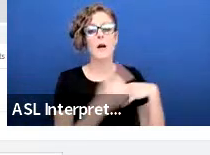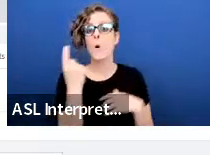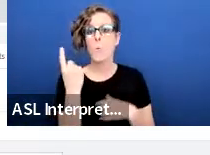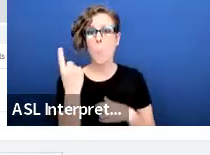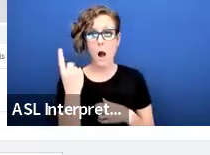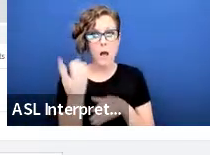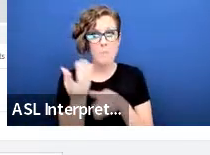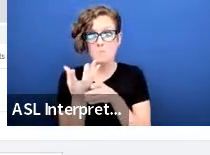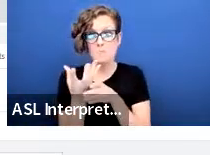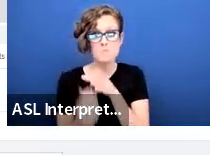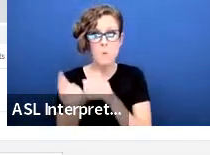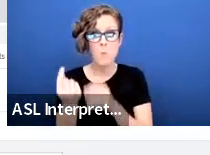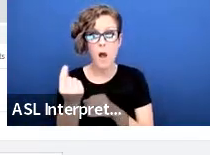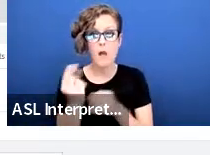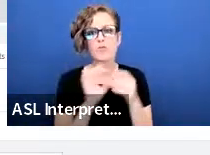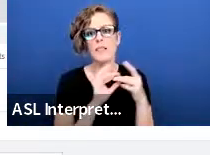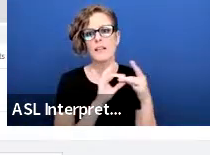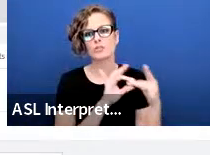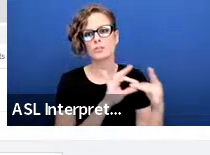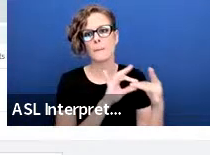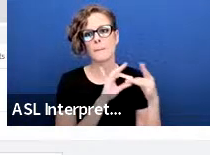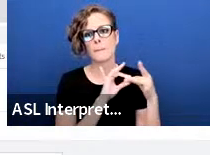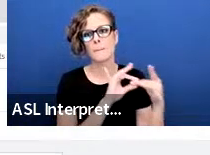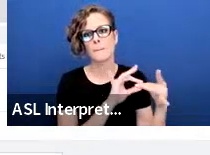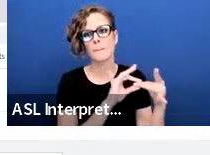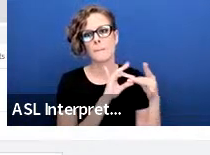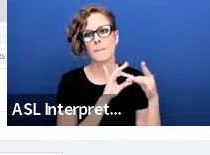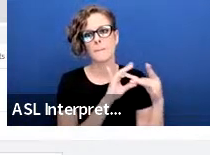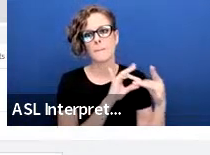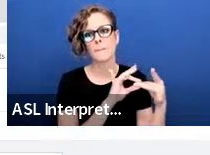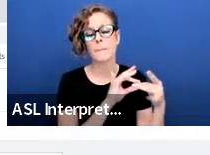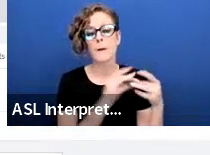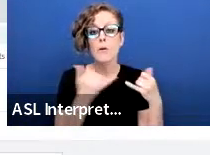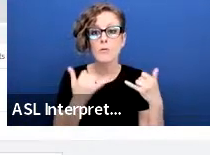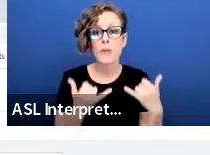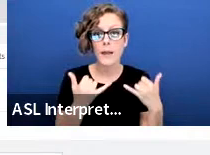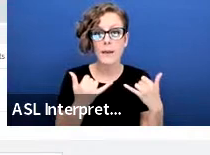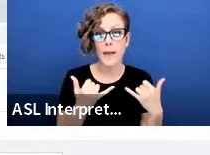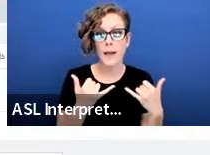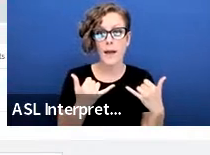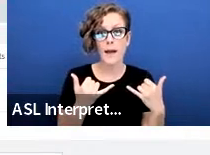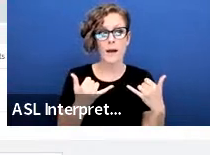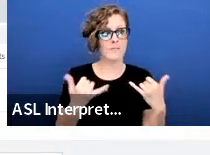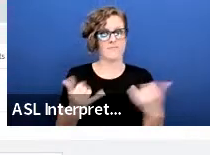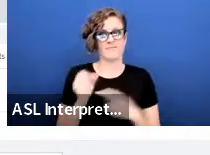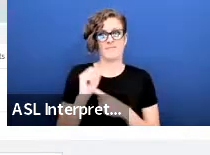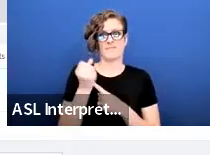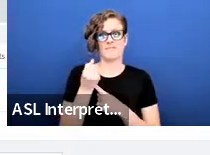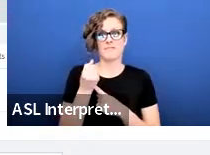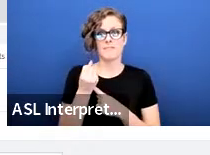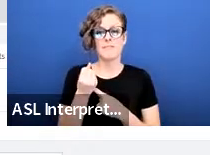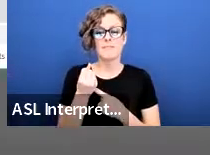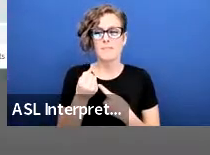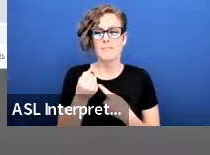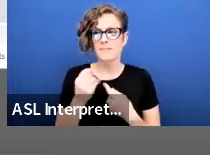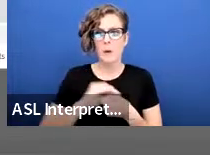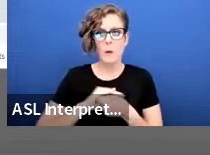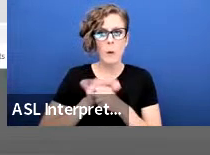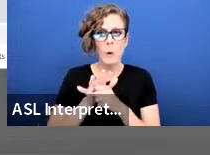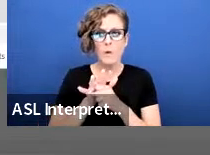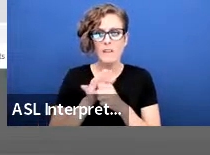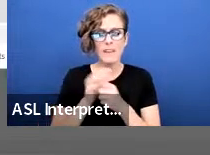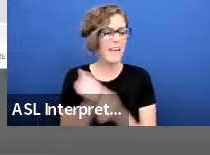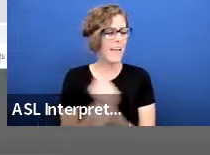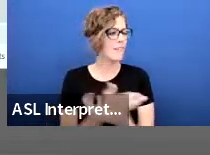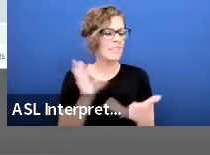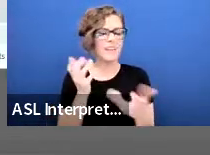me is the relationship, because right now where we are is an emotional, it's an emotional thing,